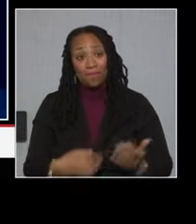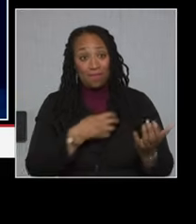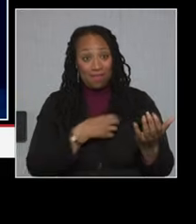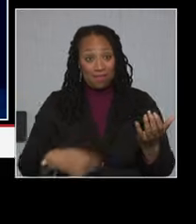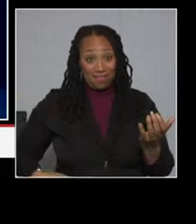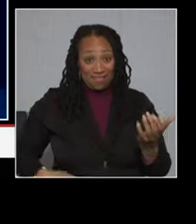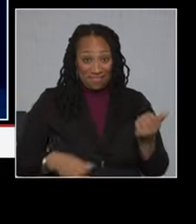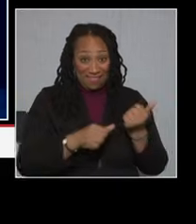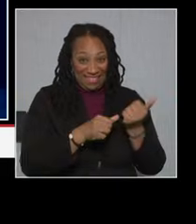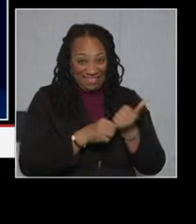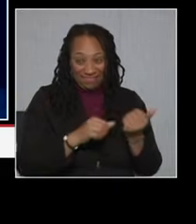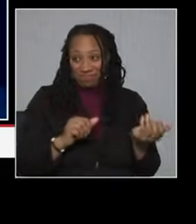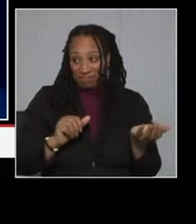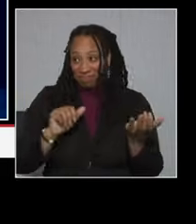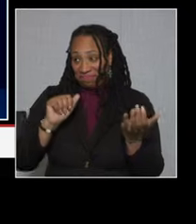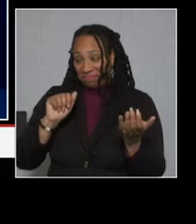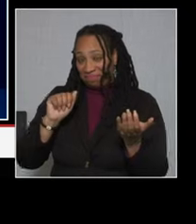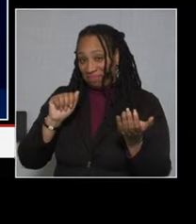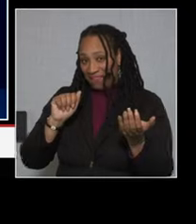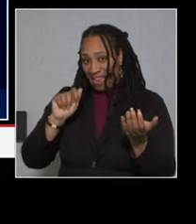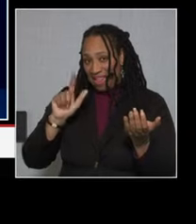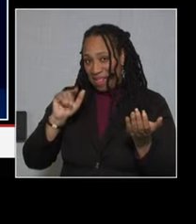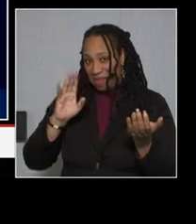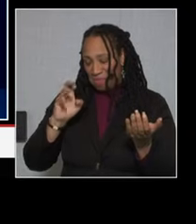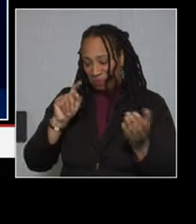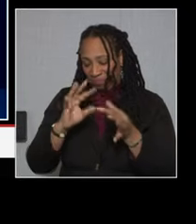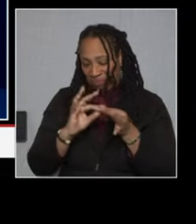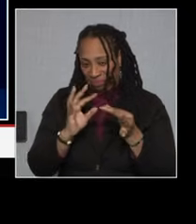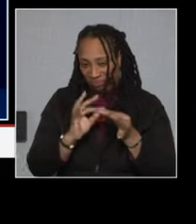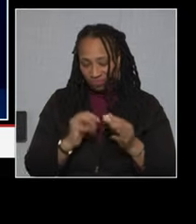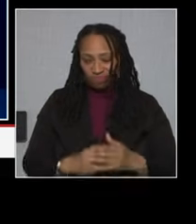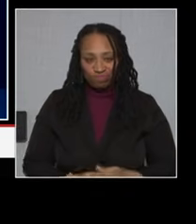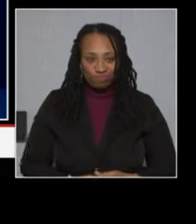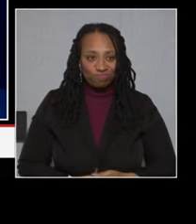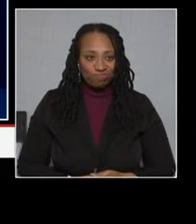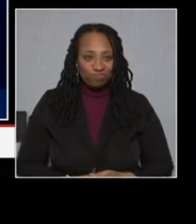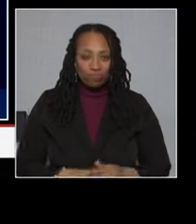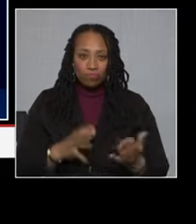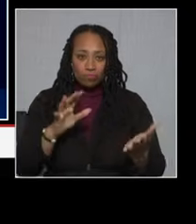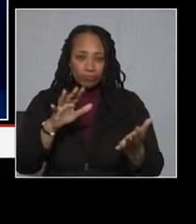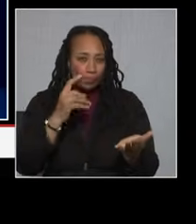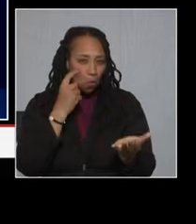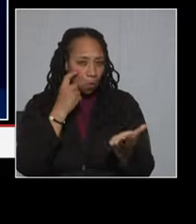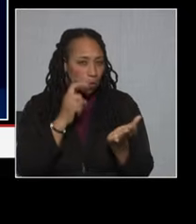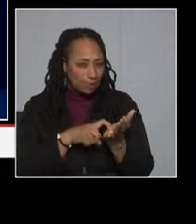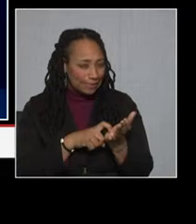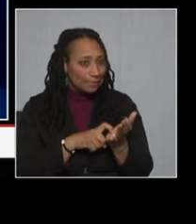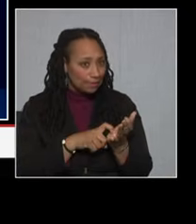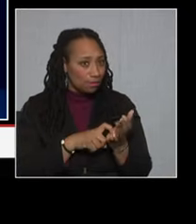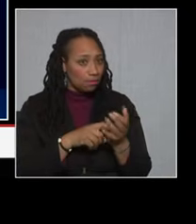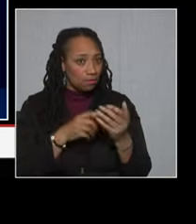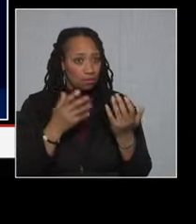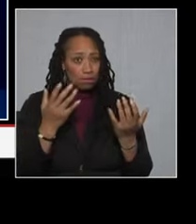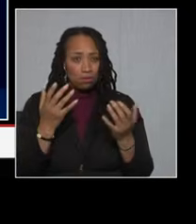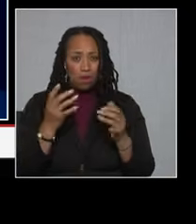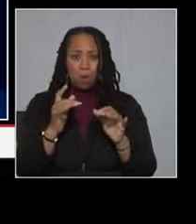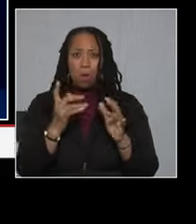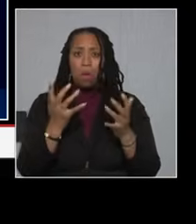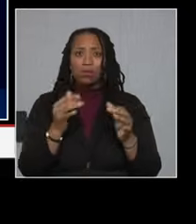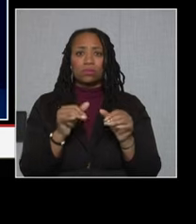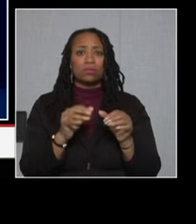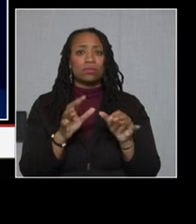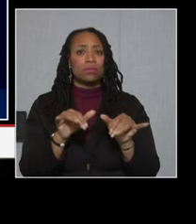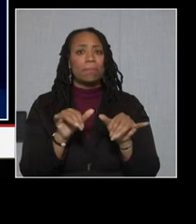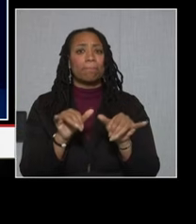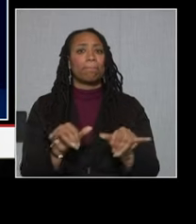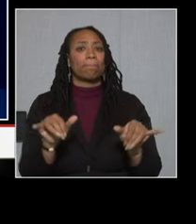our economy. That means that we identified our high-growth industries, and there are a variety of them, but